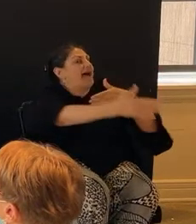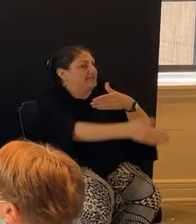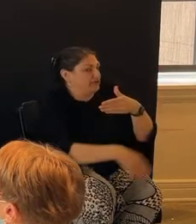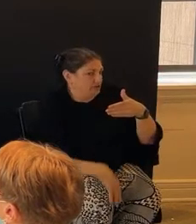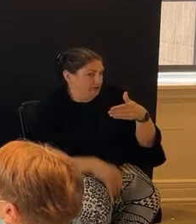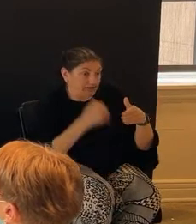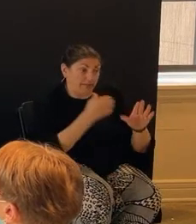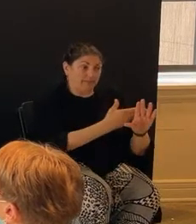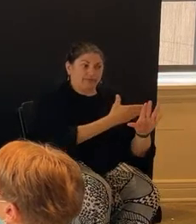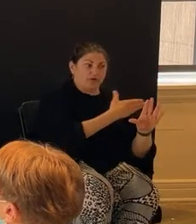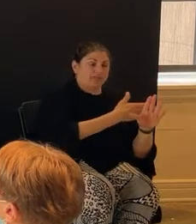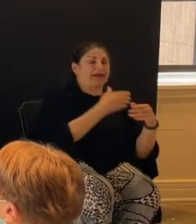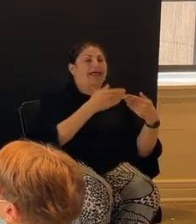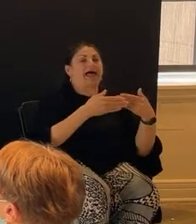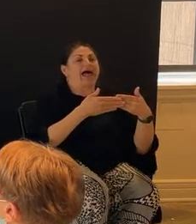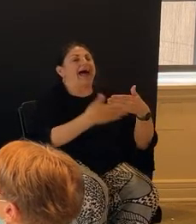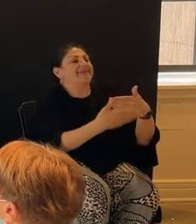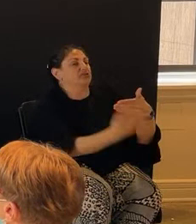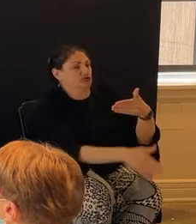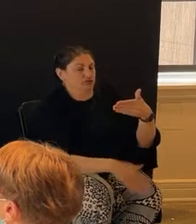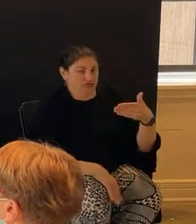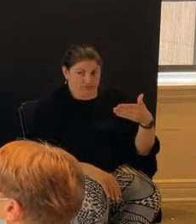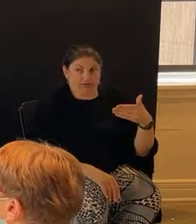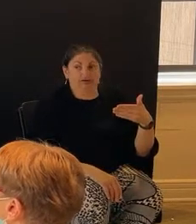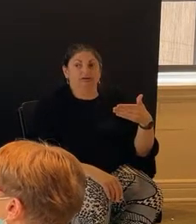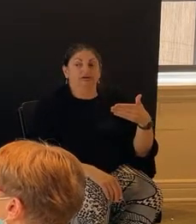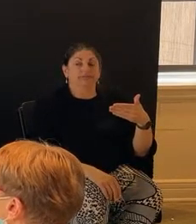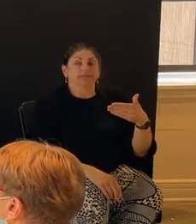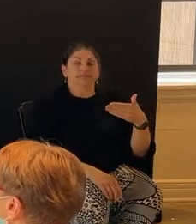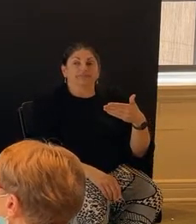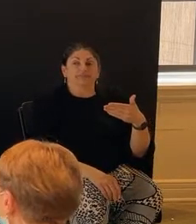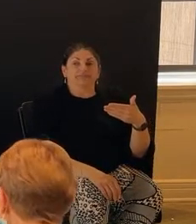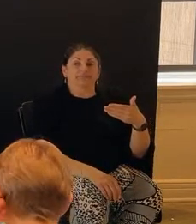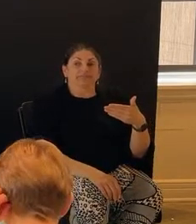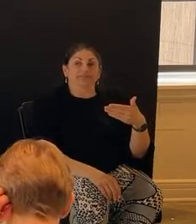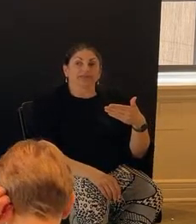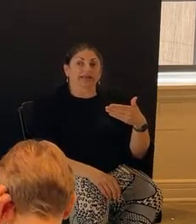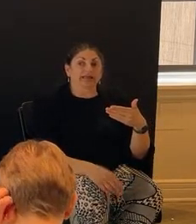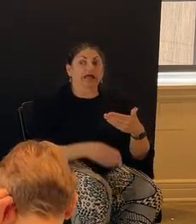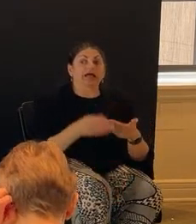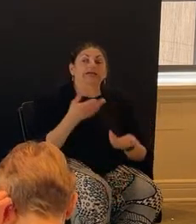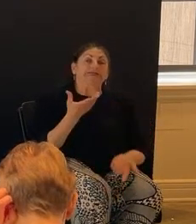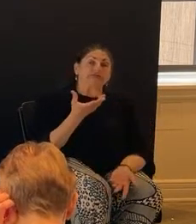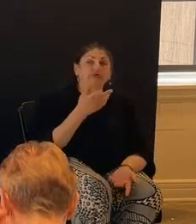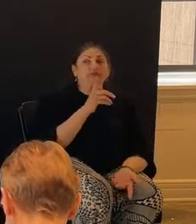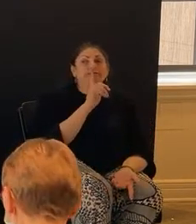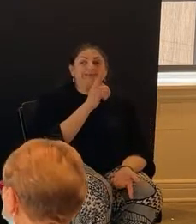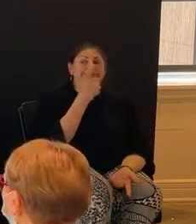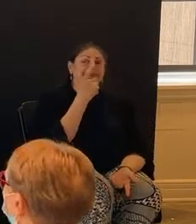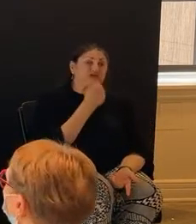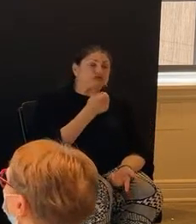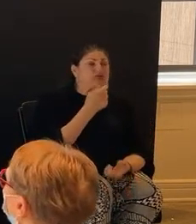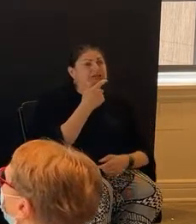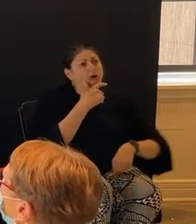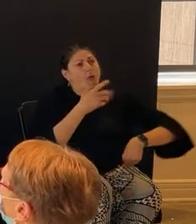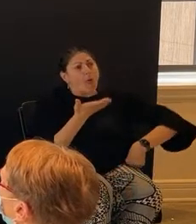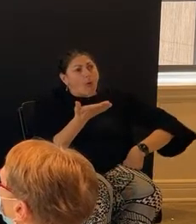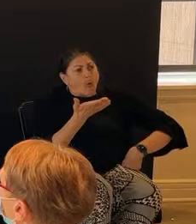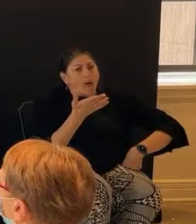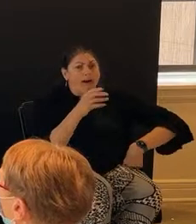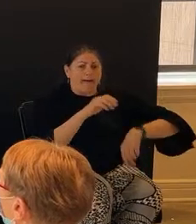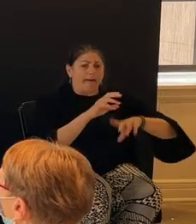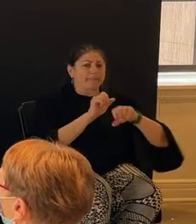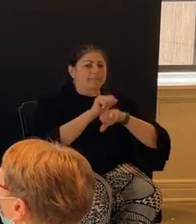before and or after. And so in that sense, it's interesting to sort of think of Mount St. Helens as a